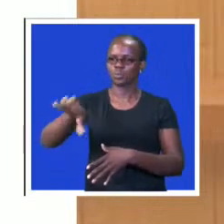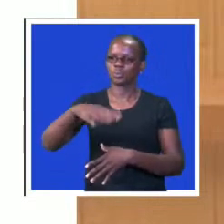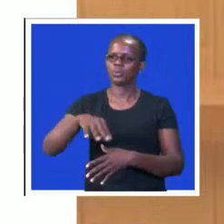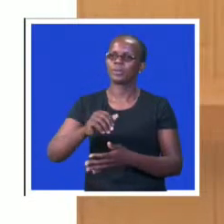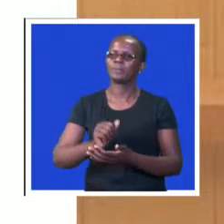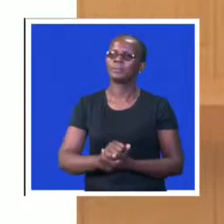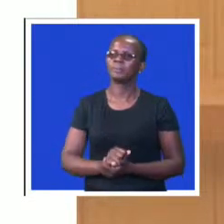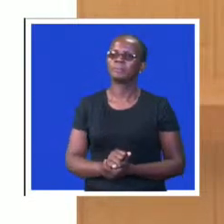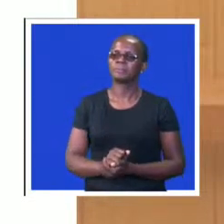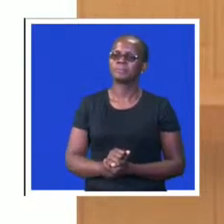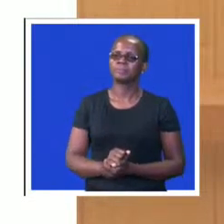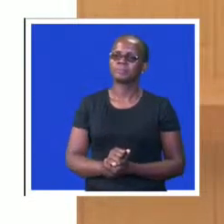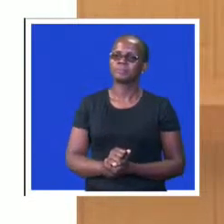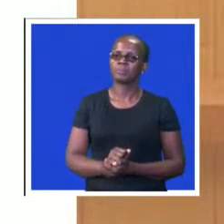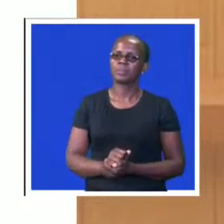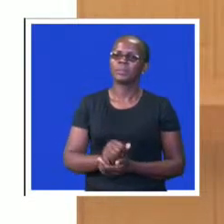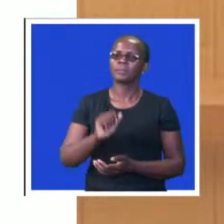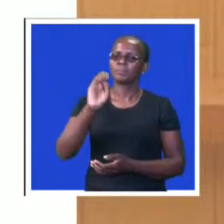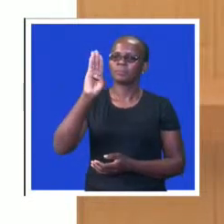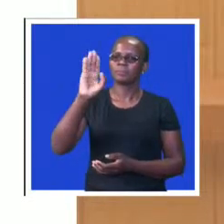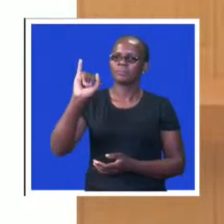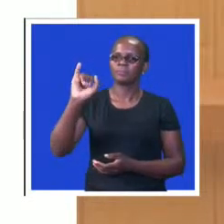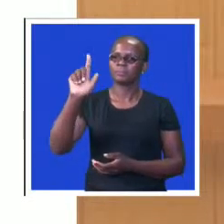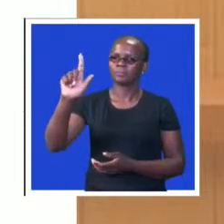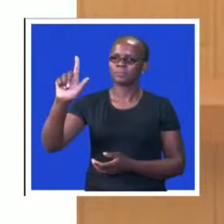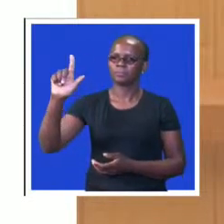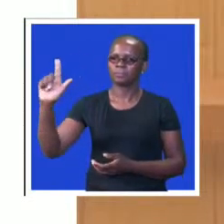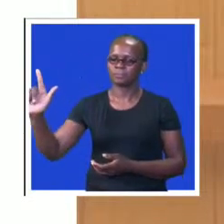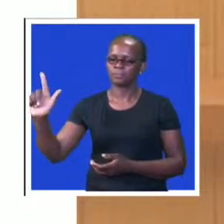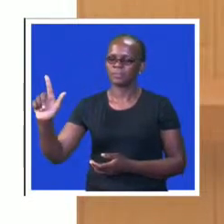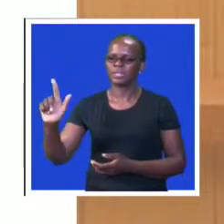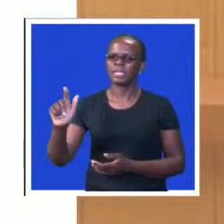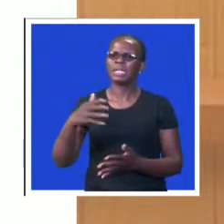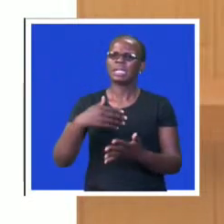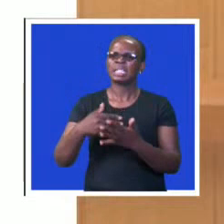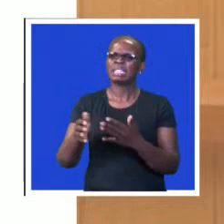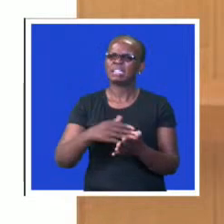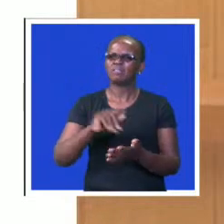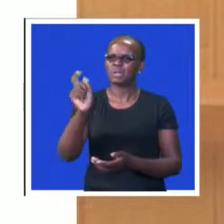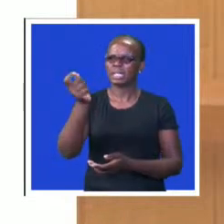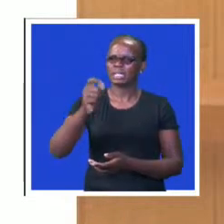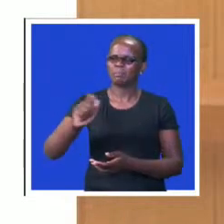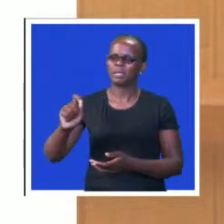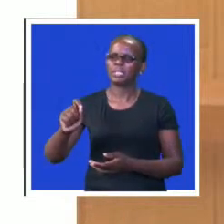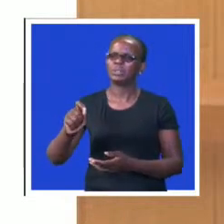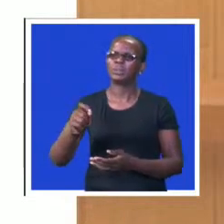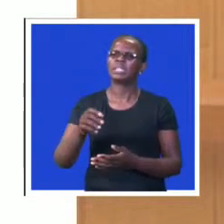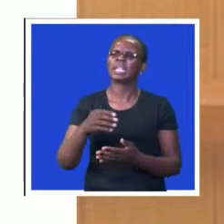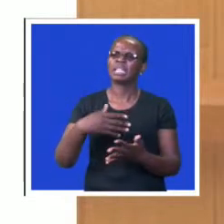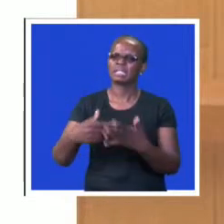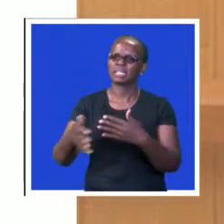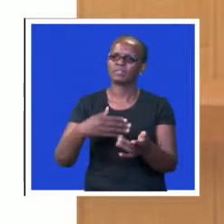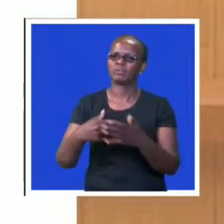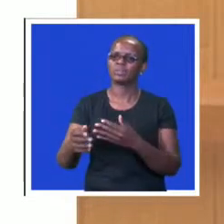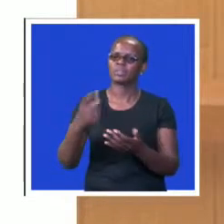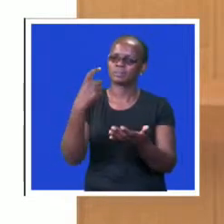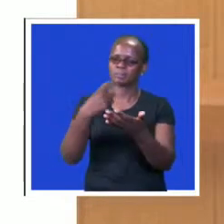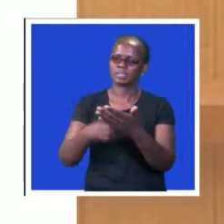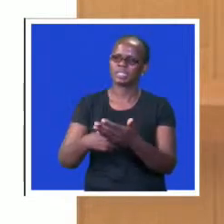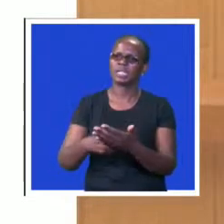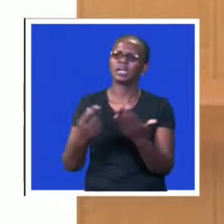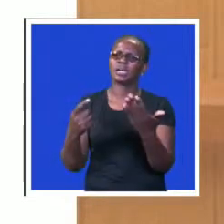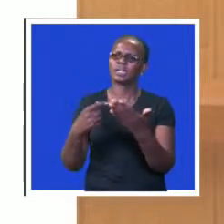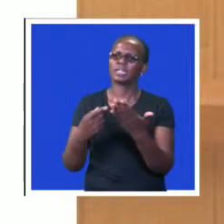quantity. Bill. A bill is a written note of items sold. A bill is a written note of